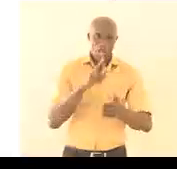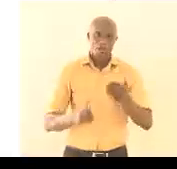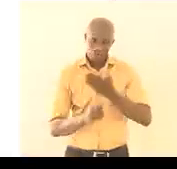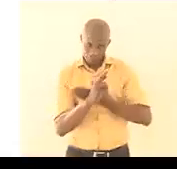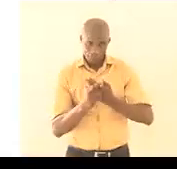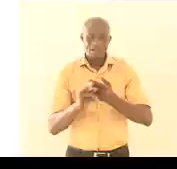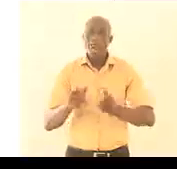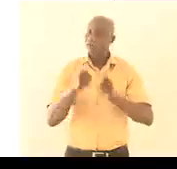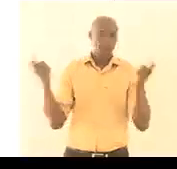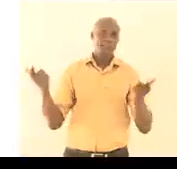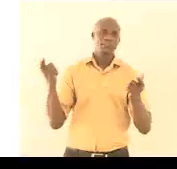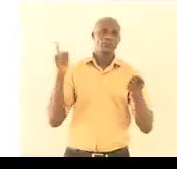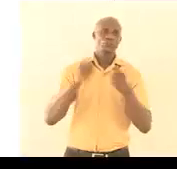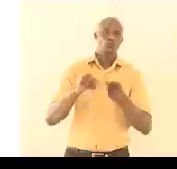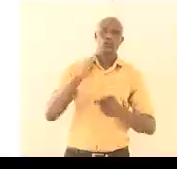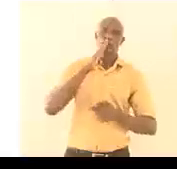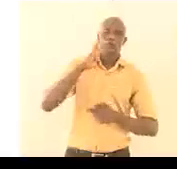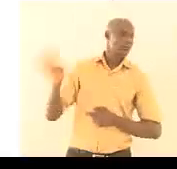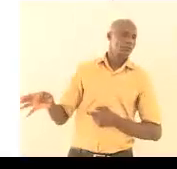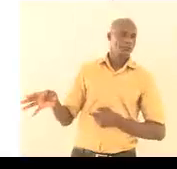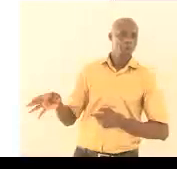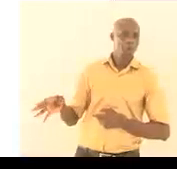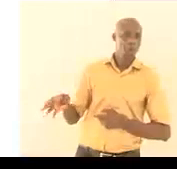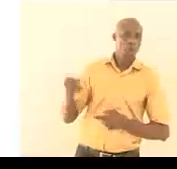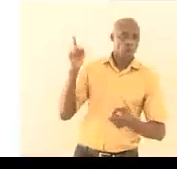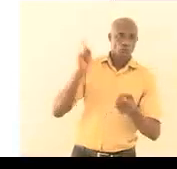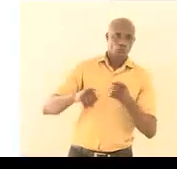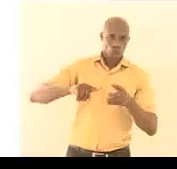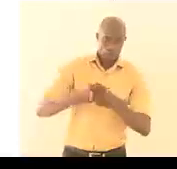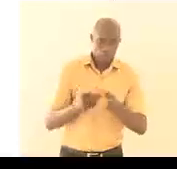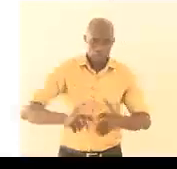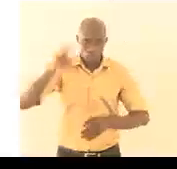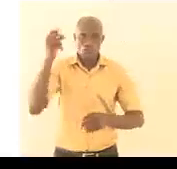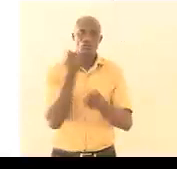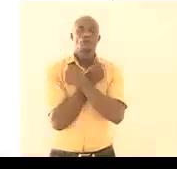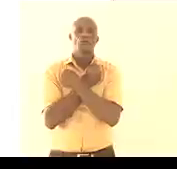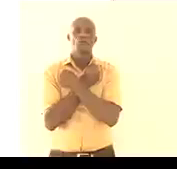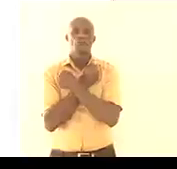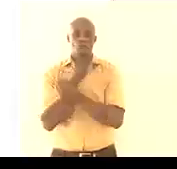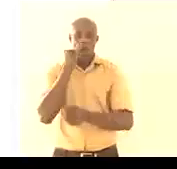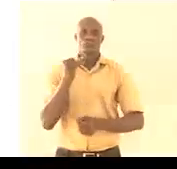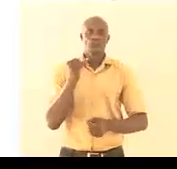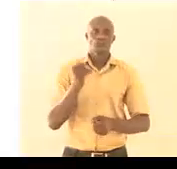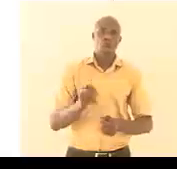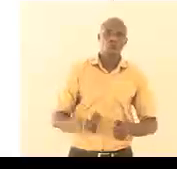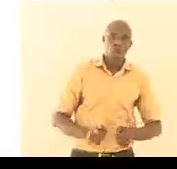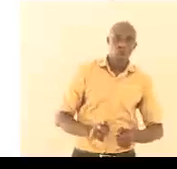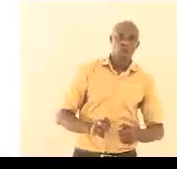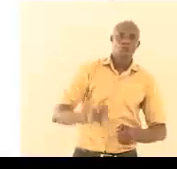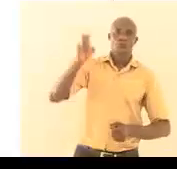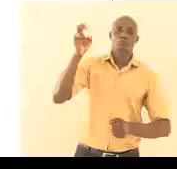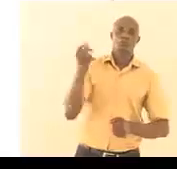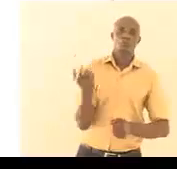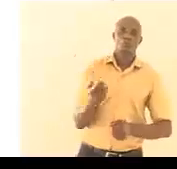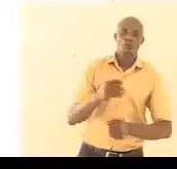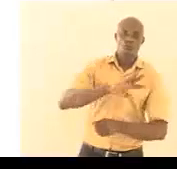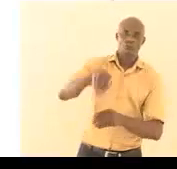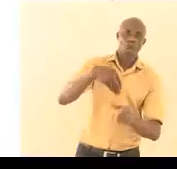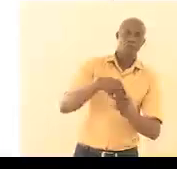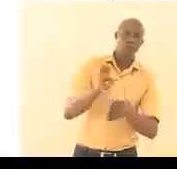risks are too great to ignore. To undertake a journey of love is to undertake a huge investment with